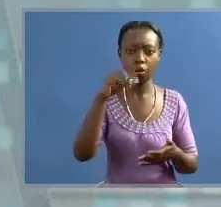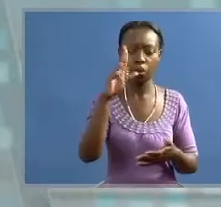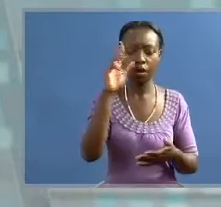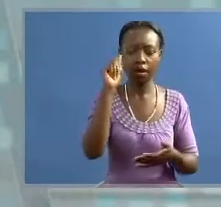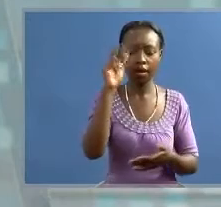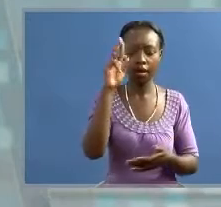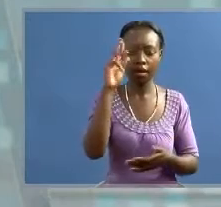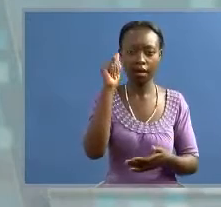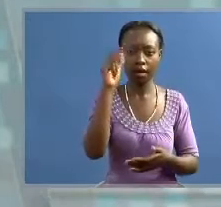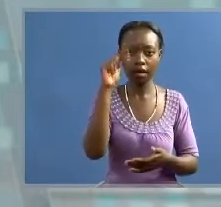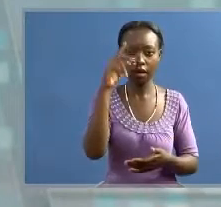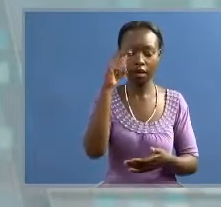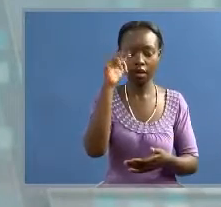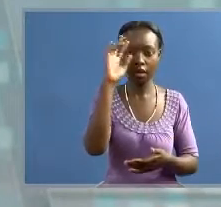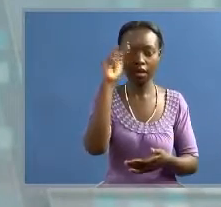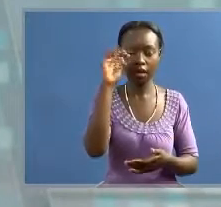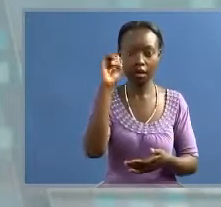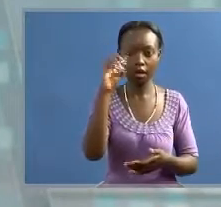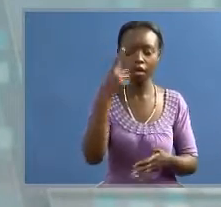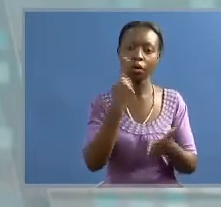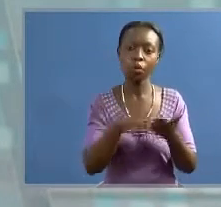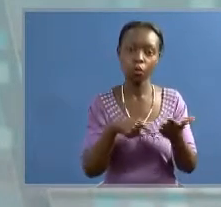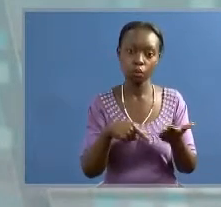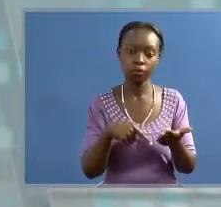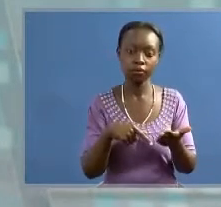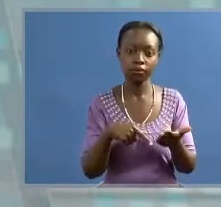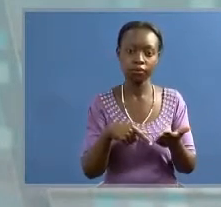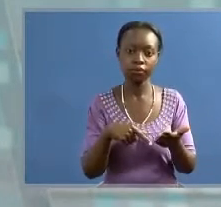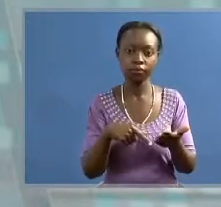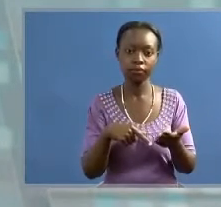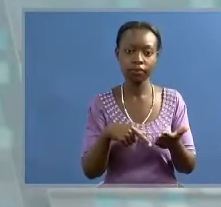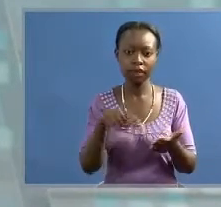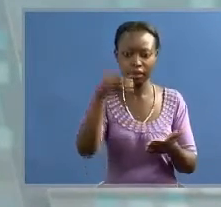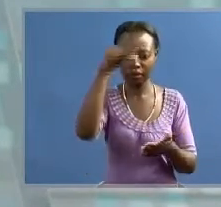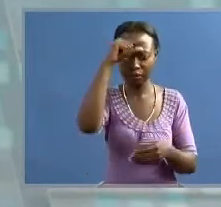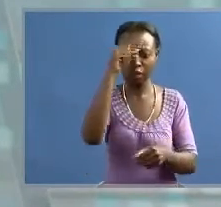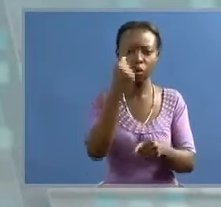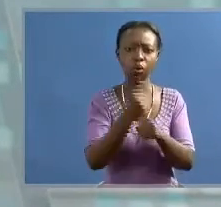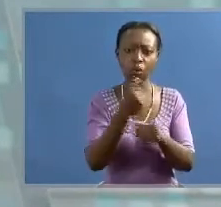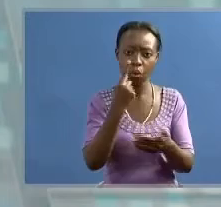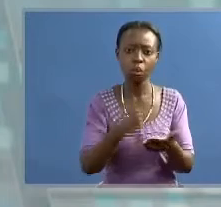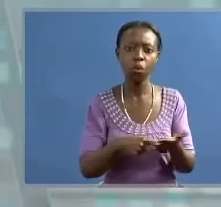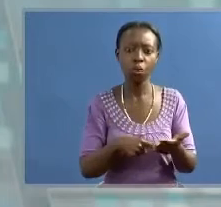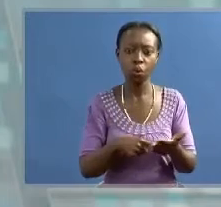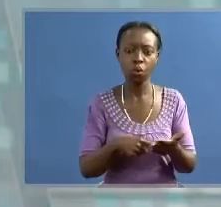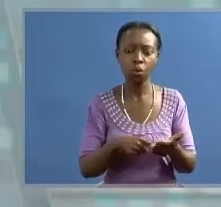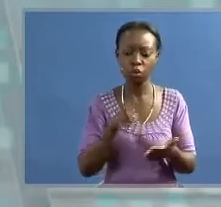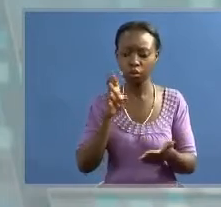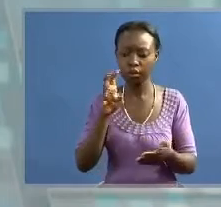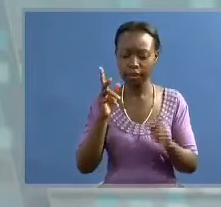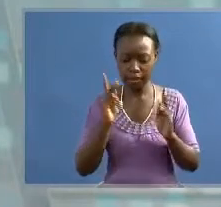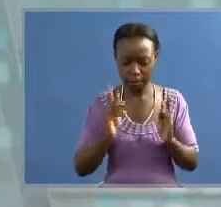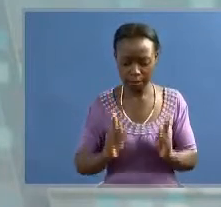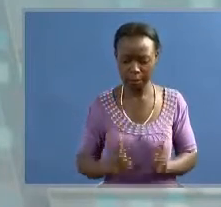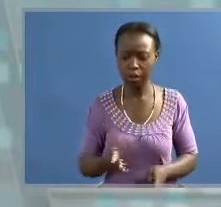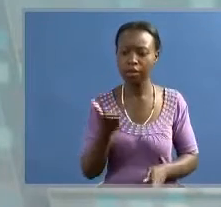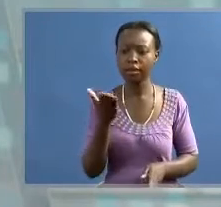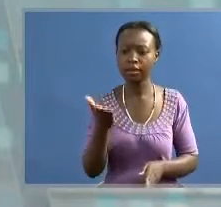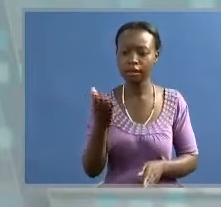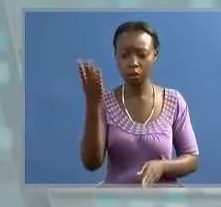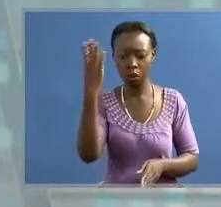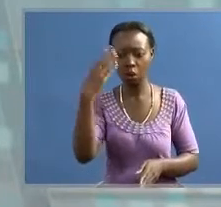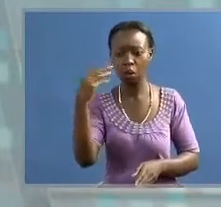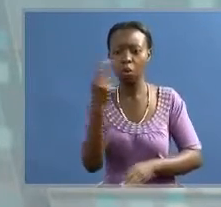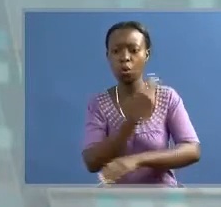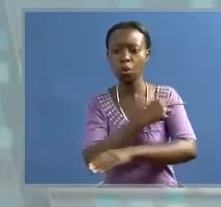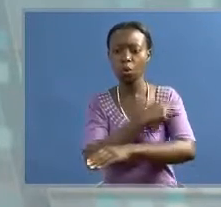of a person under self-quarantine, and what the government does to ensure that this person goes under this measure, and as well as check and